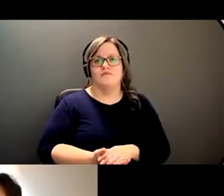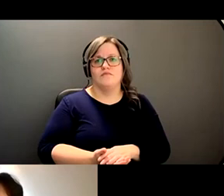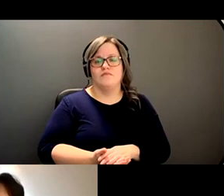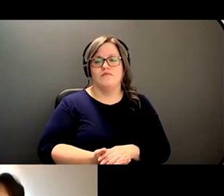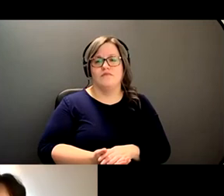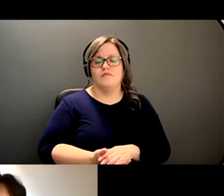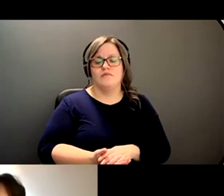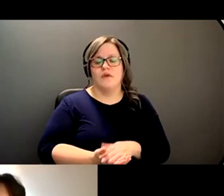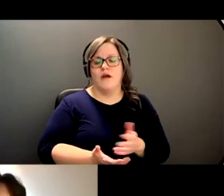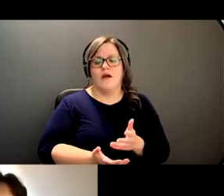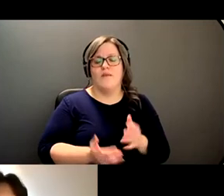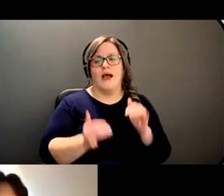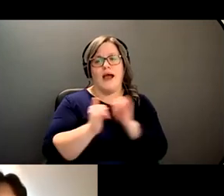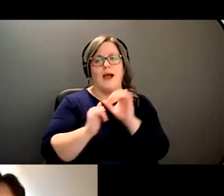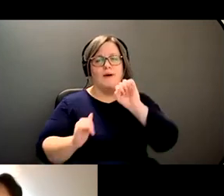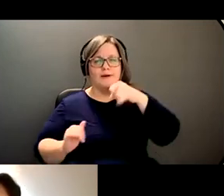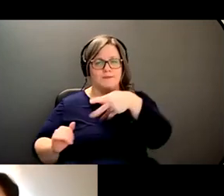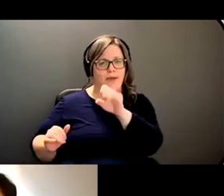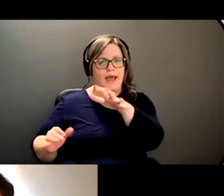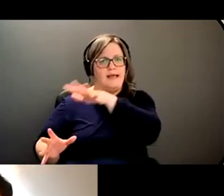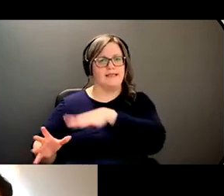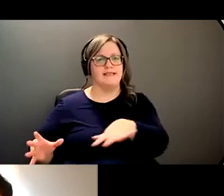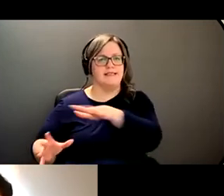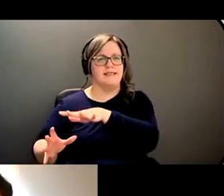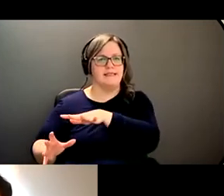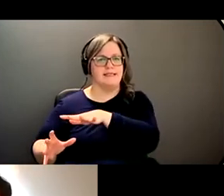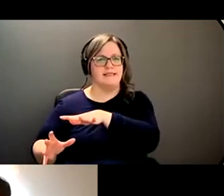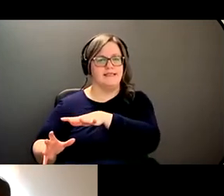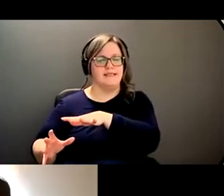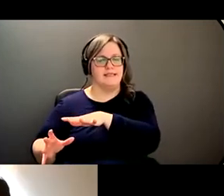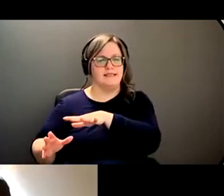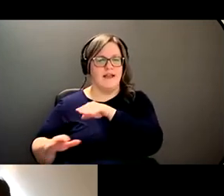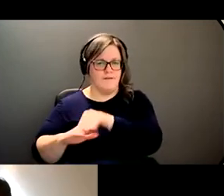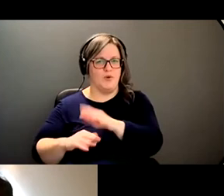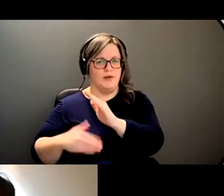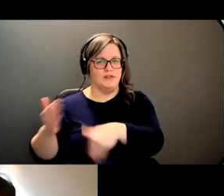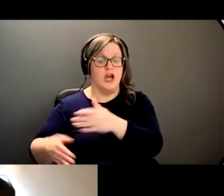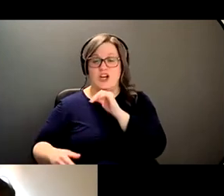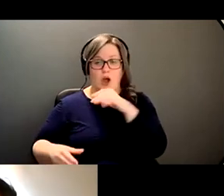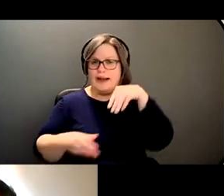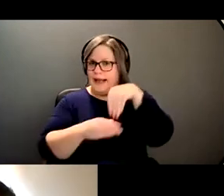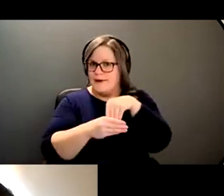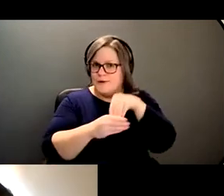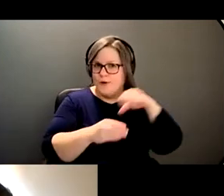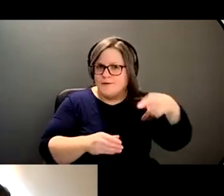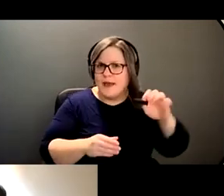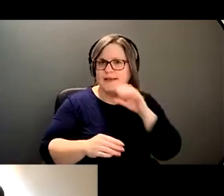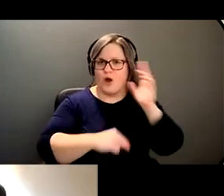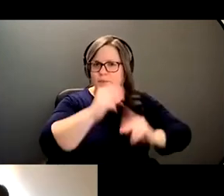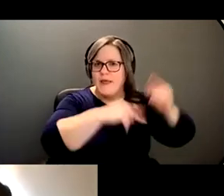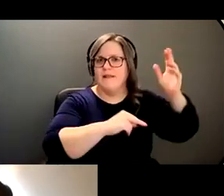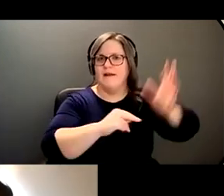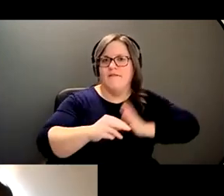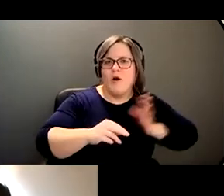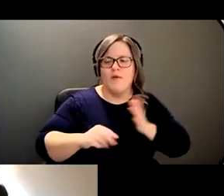like an insulated, like indoor space, and having to operate out of a garage. They're like, oh, it must be so, it's like